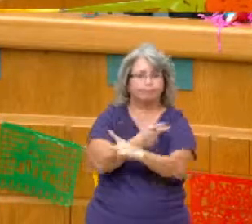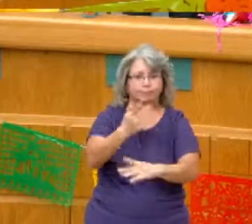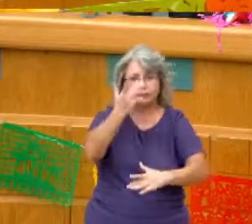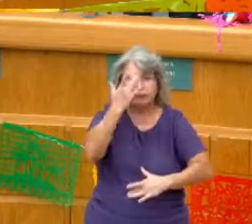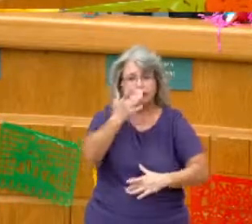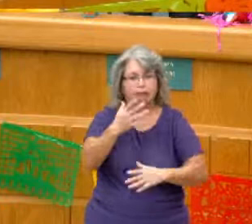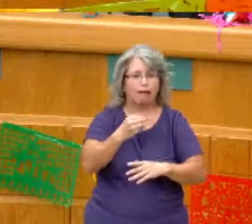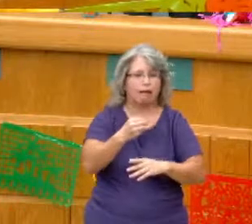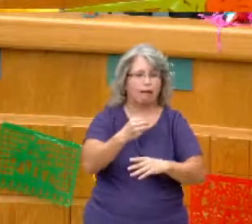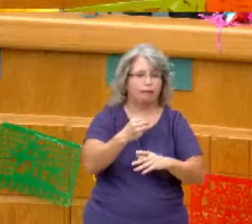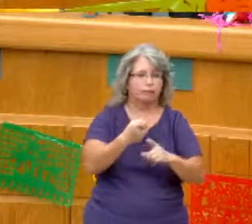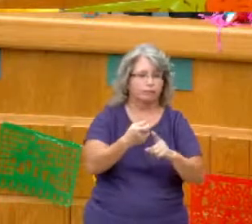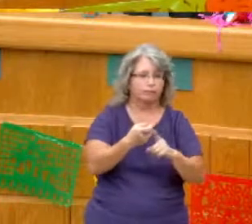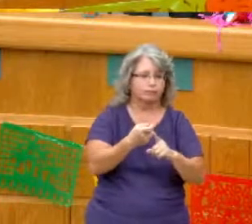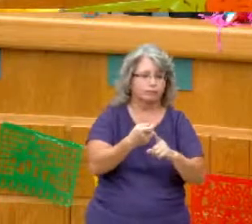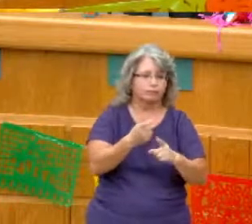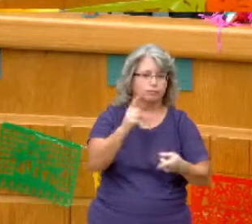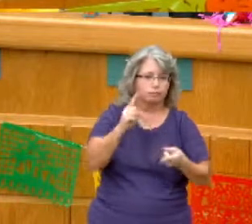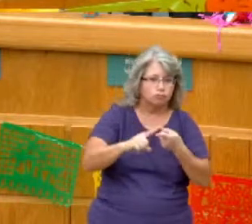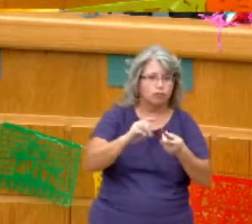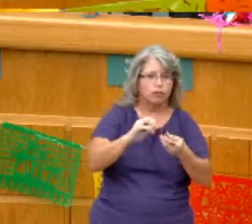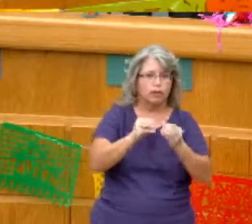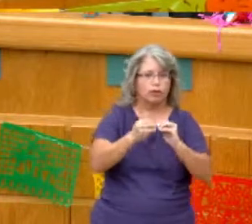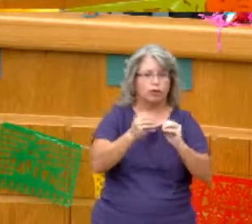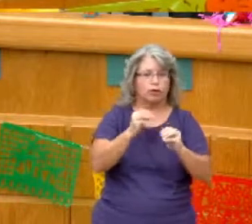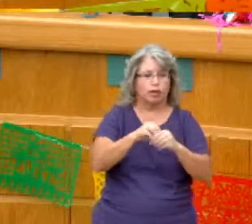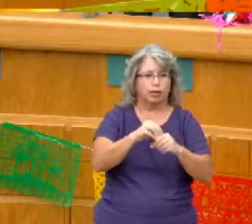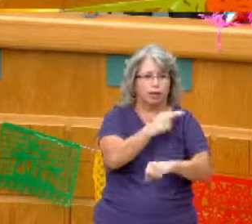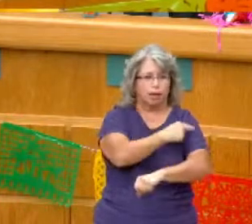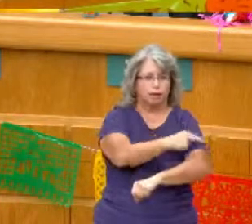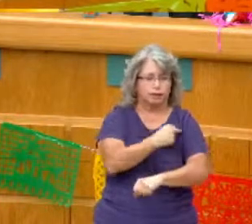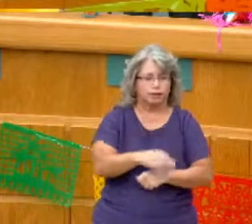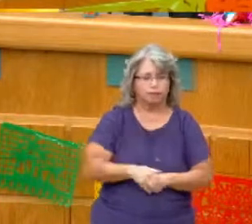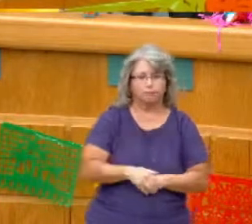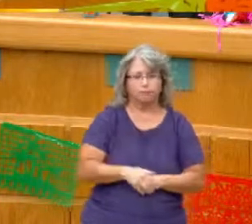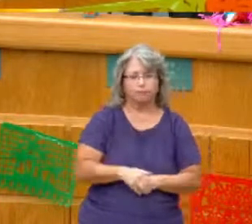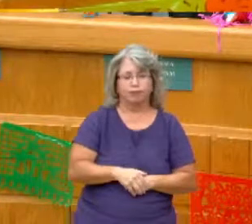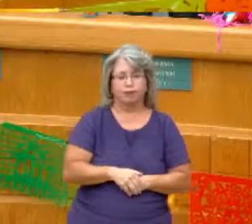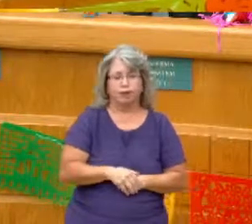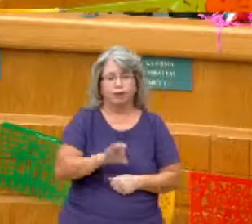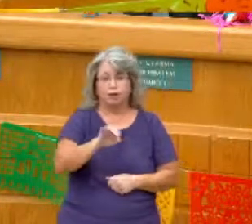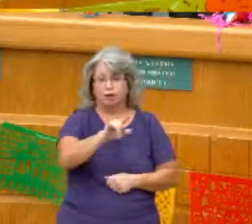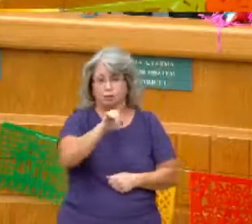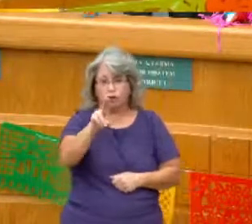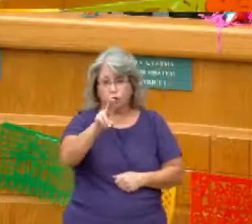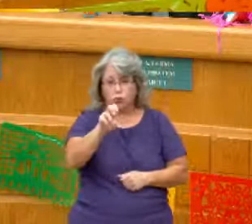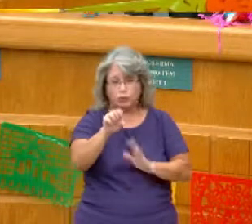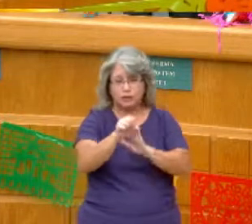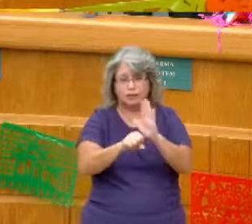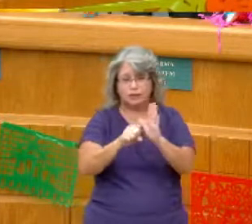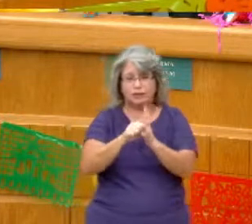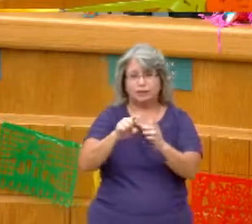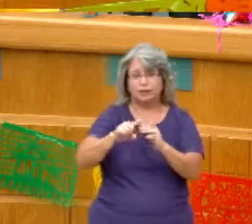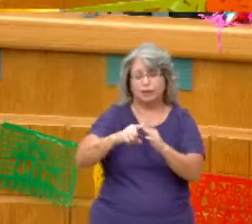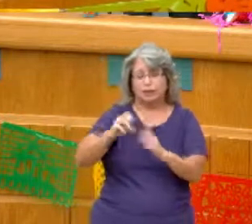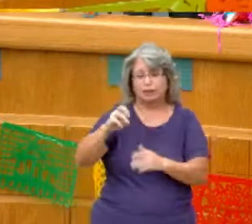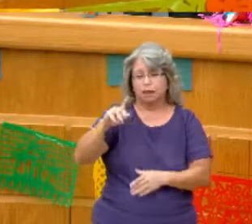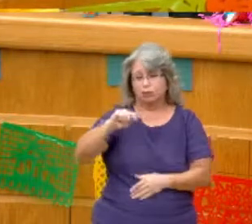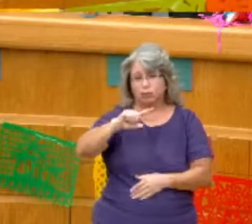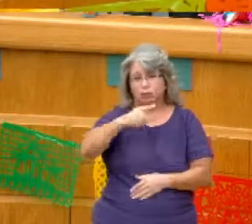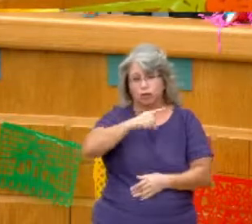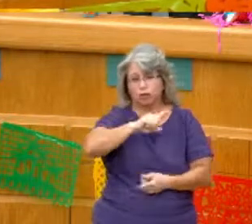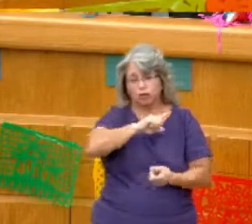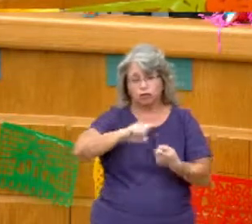So a reminder that flu season begins October 1st and will run through May 2022. The